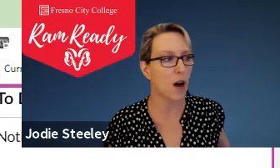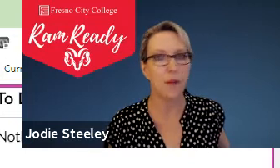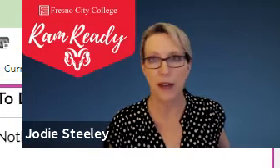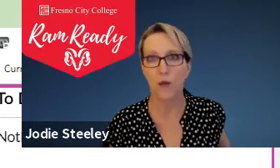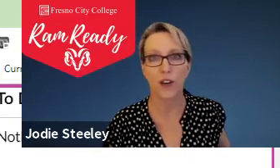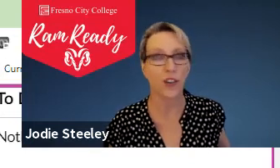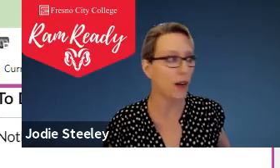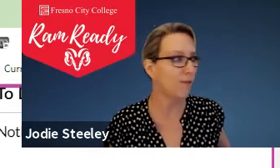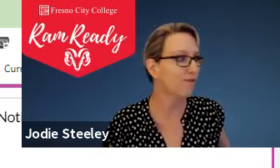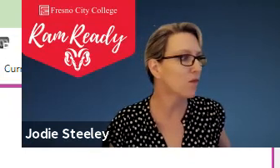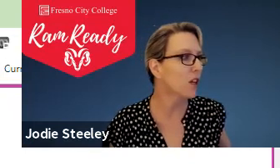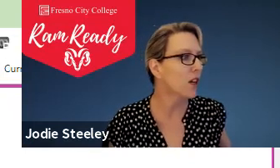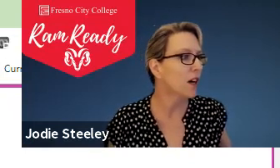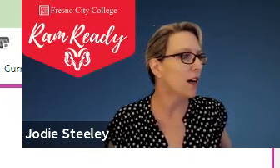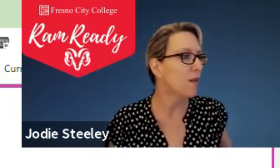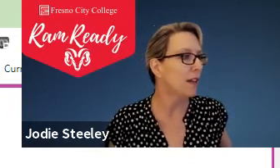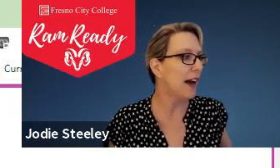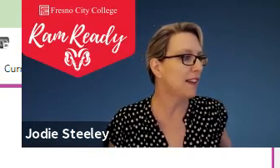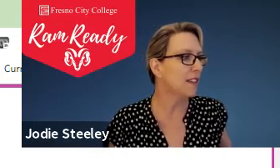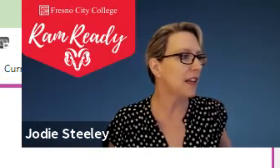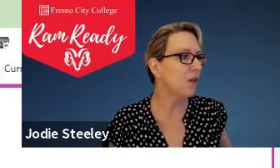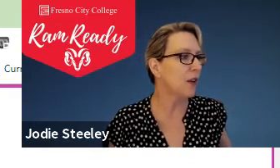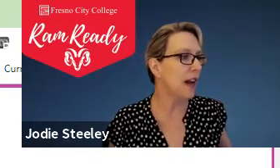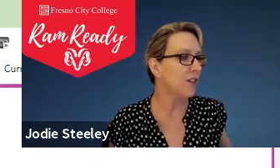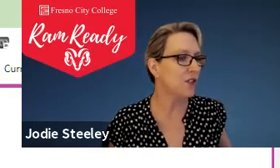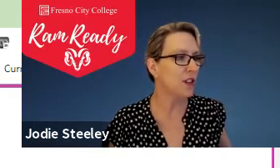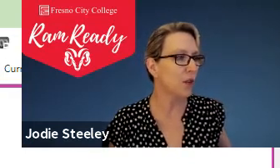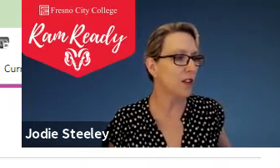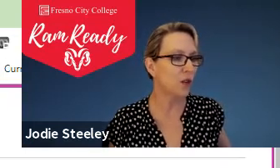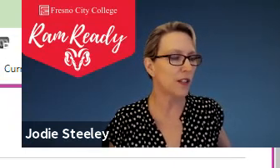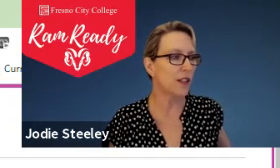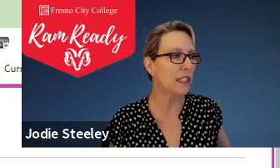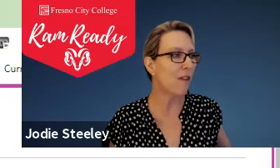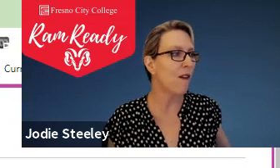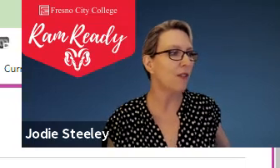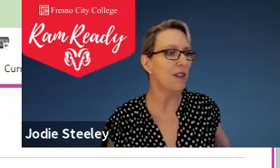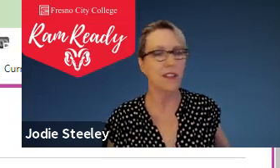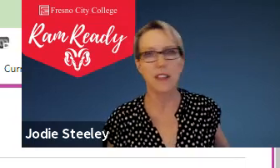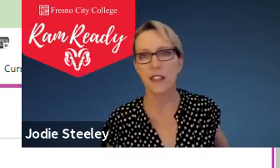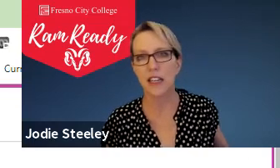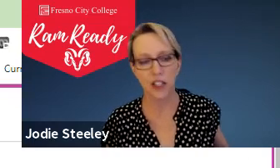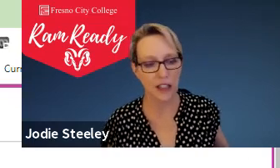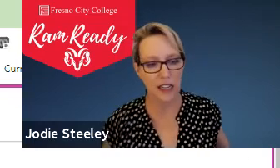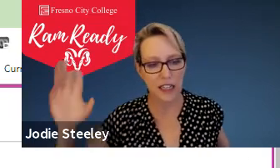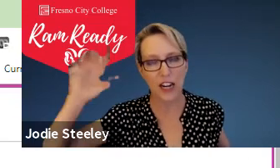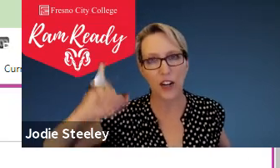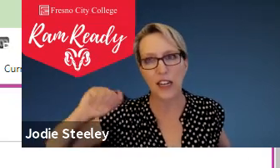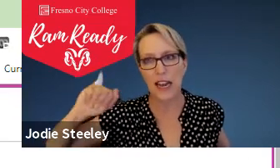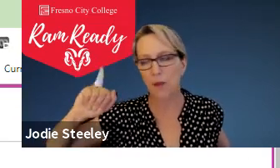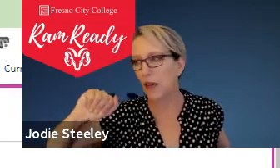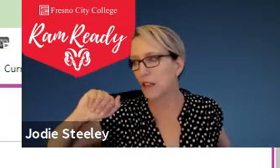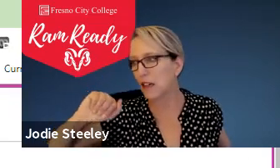to complement what you're doing. And lastly, we have student resources. This is essentially the